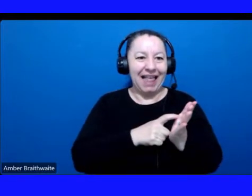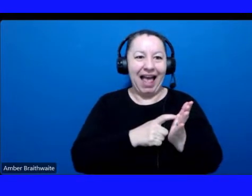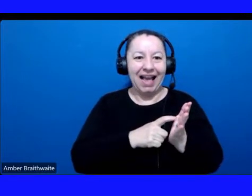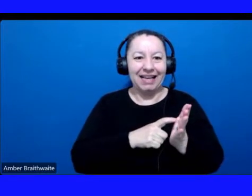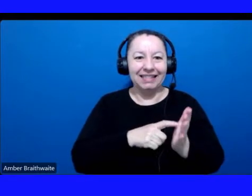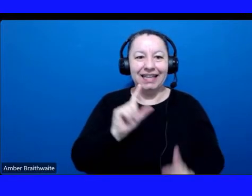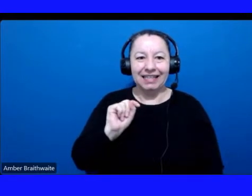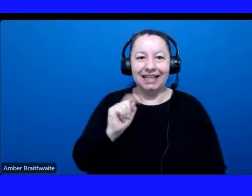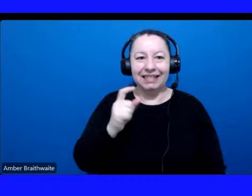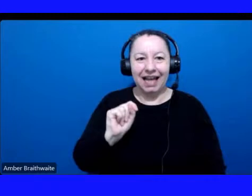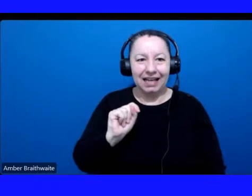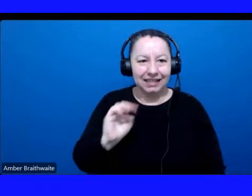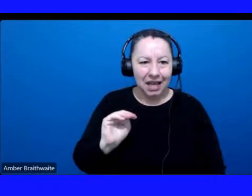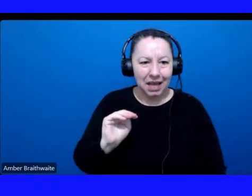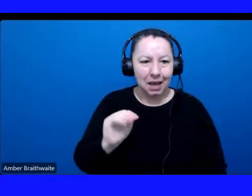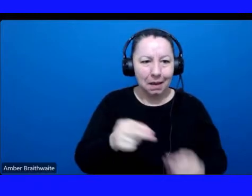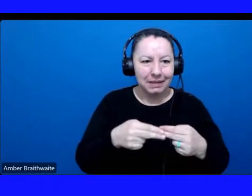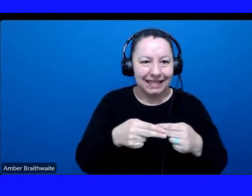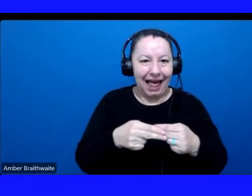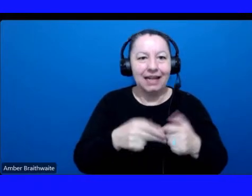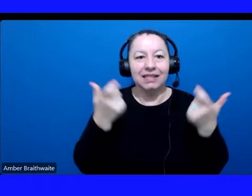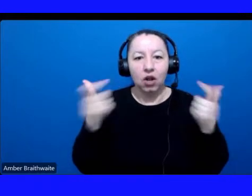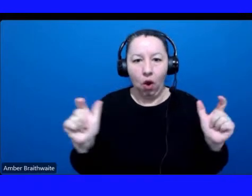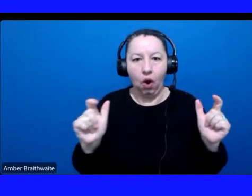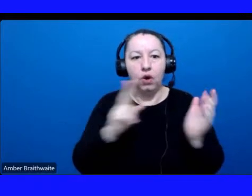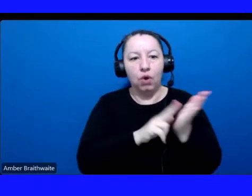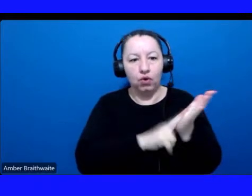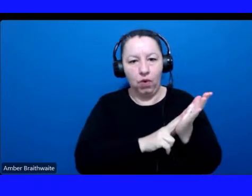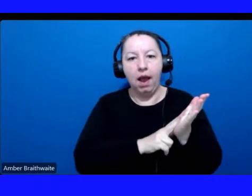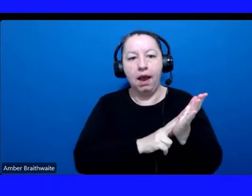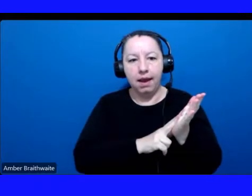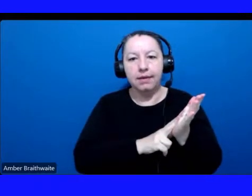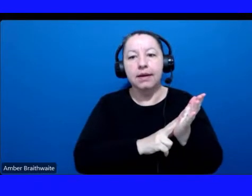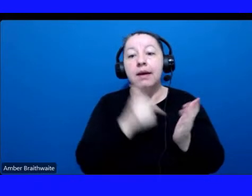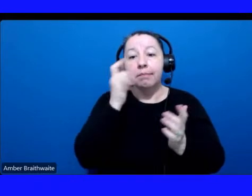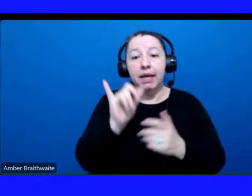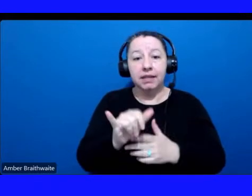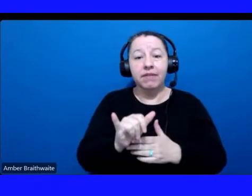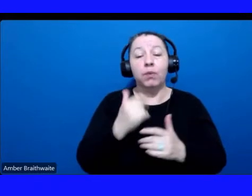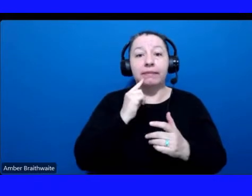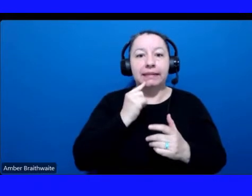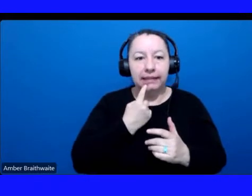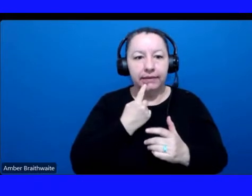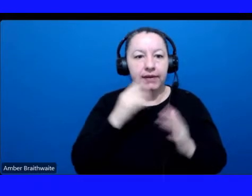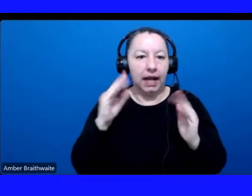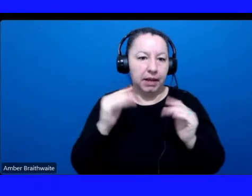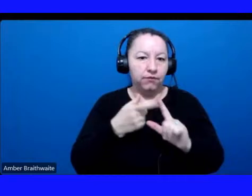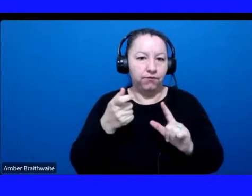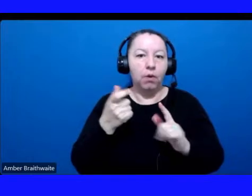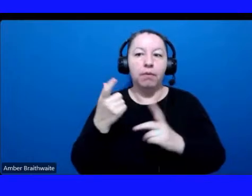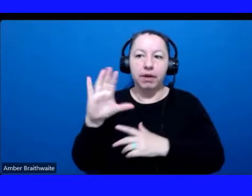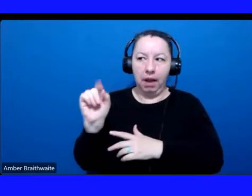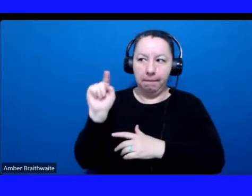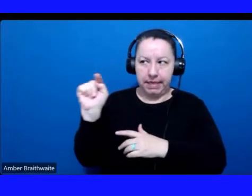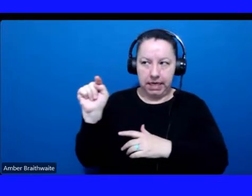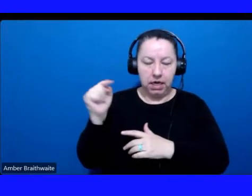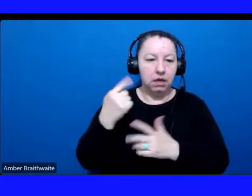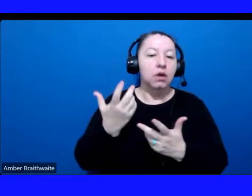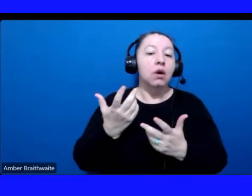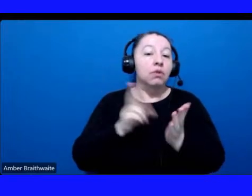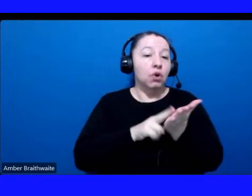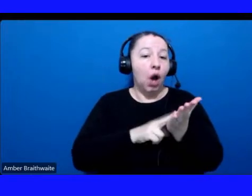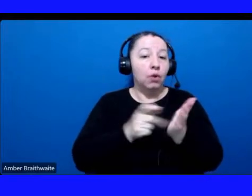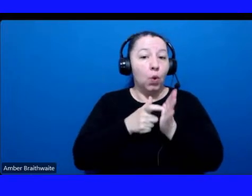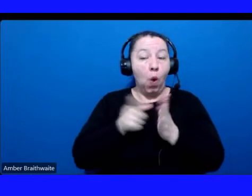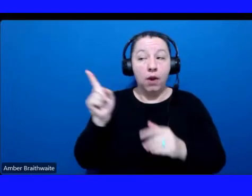Settlement Agreement, maintain client-facing office space in all 5 boroughs within a half mile of the courthouses.